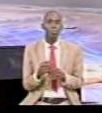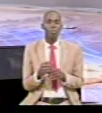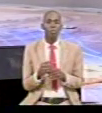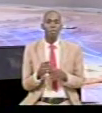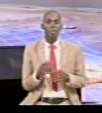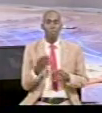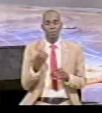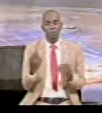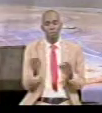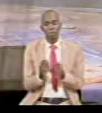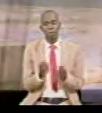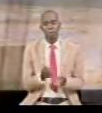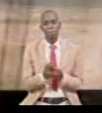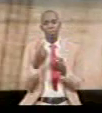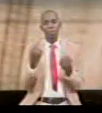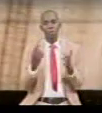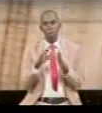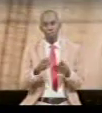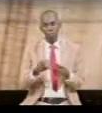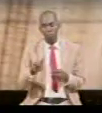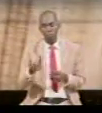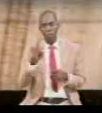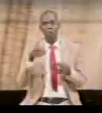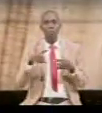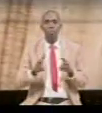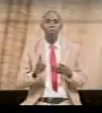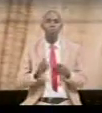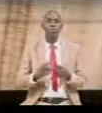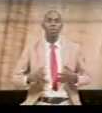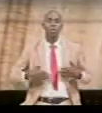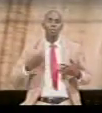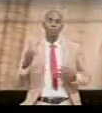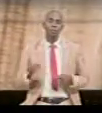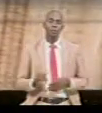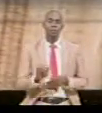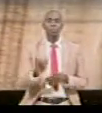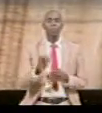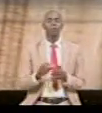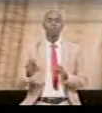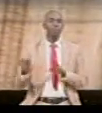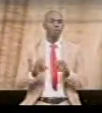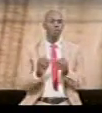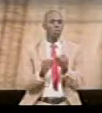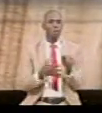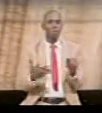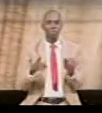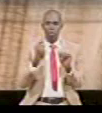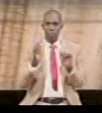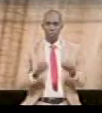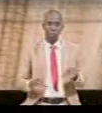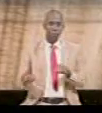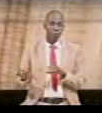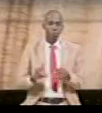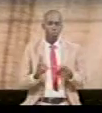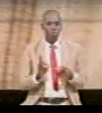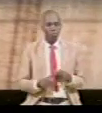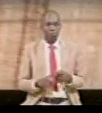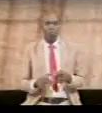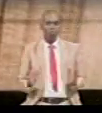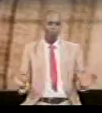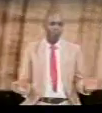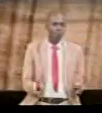discover the way to life eternal. Do everything you can do to influence